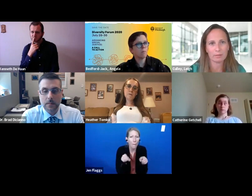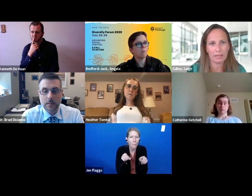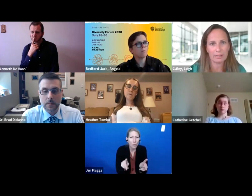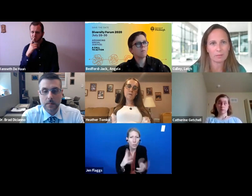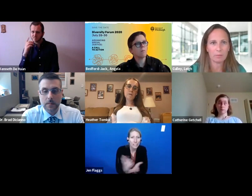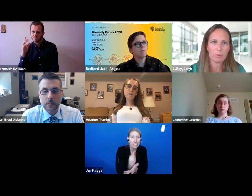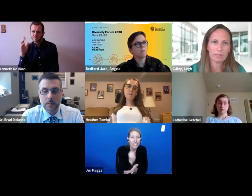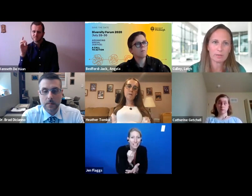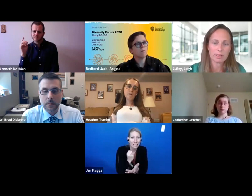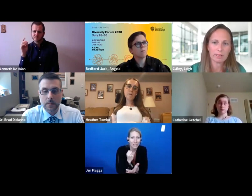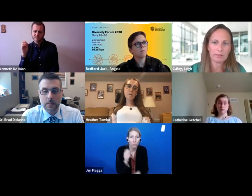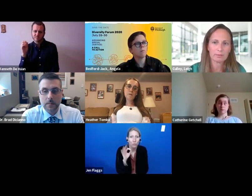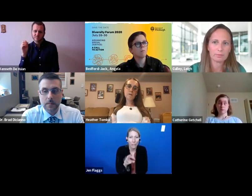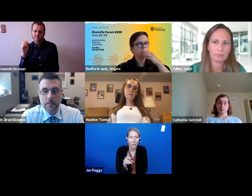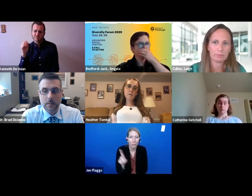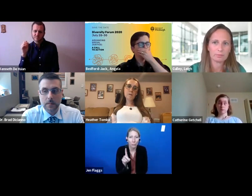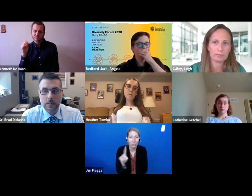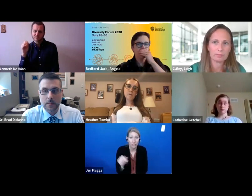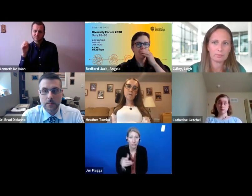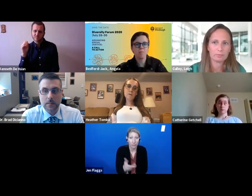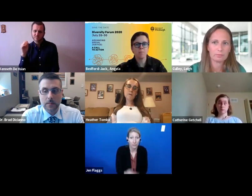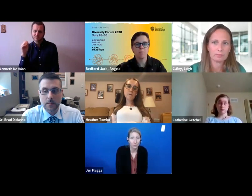seize as it relates to people with disabilities?